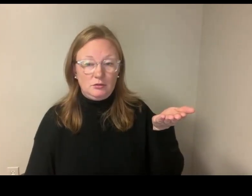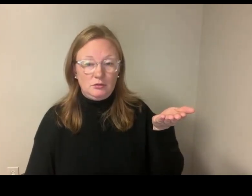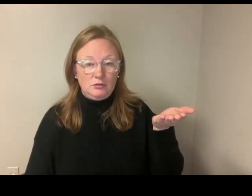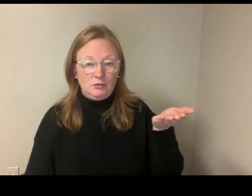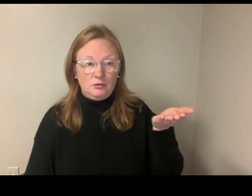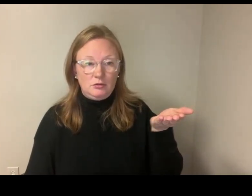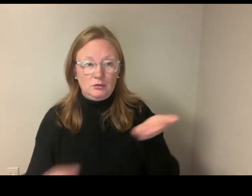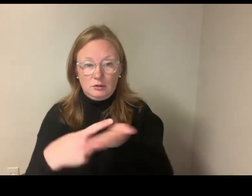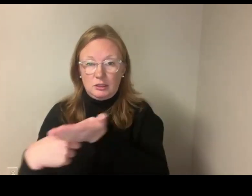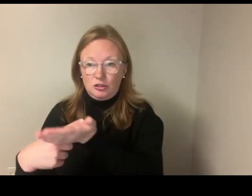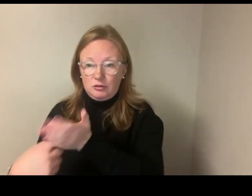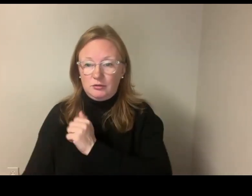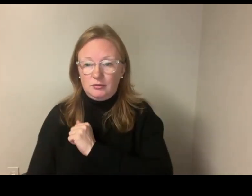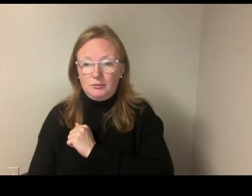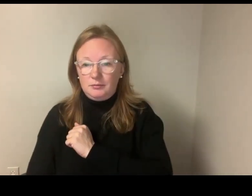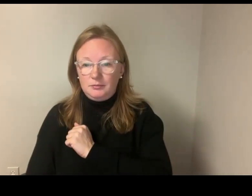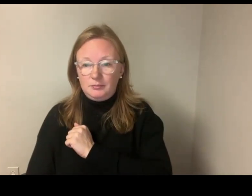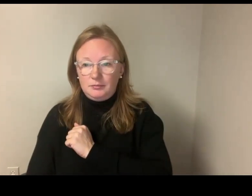Discussion?